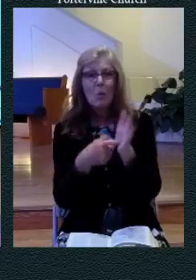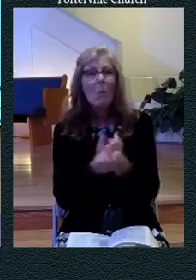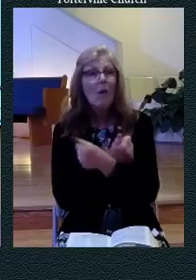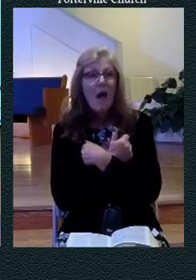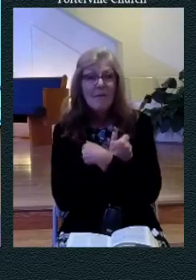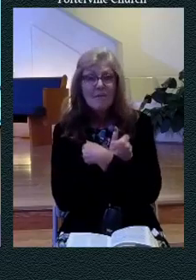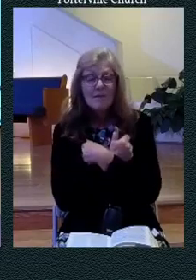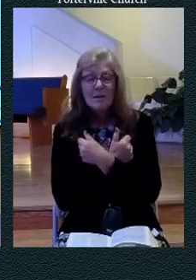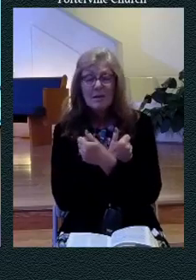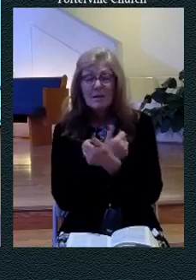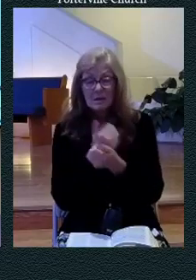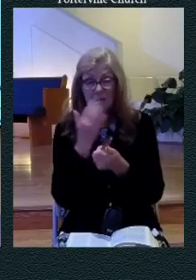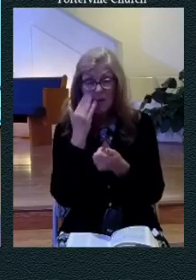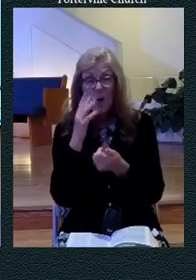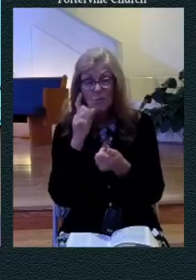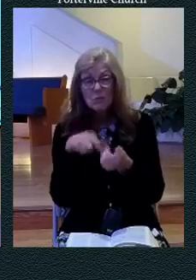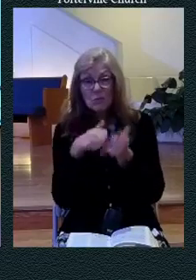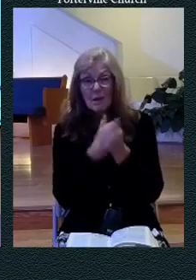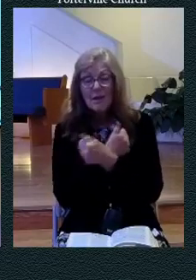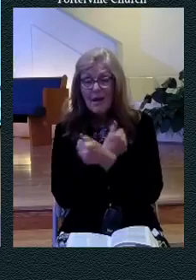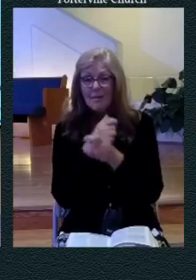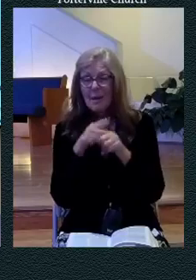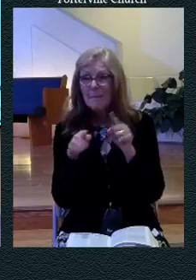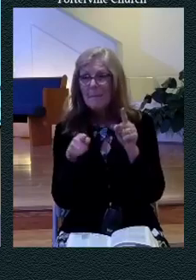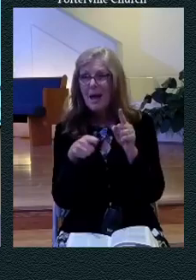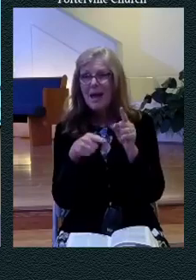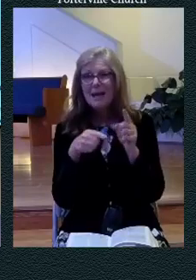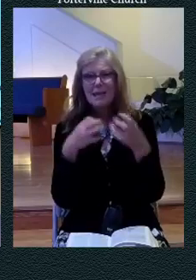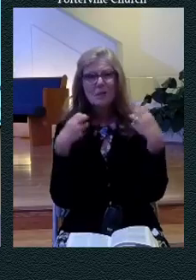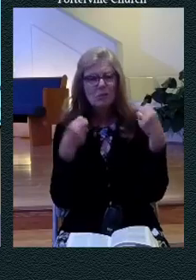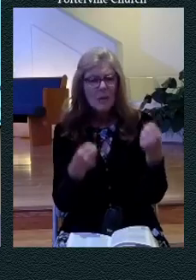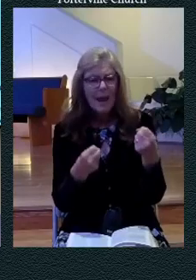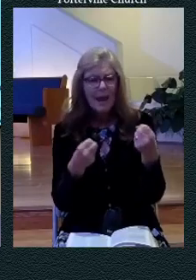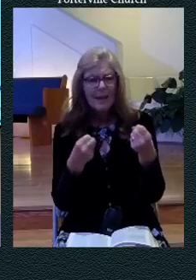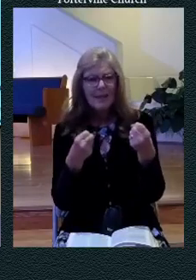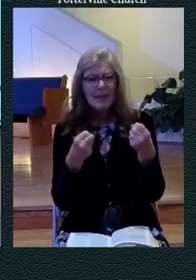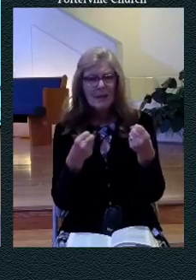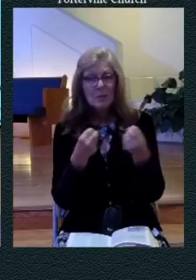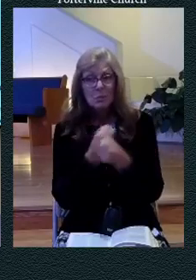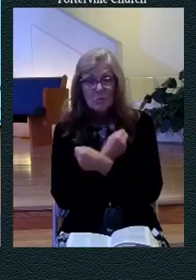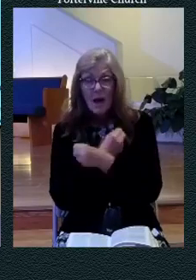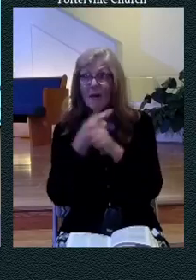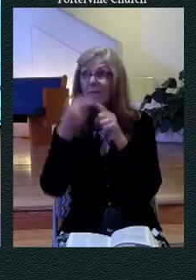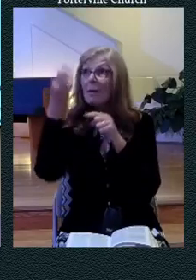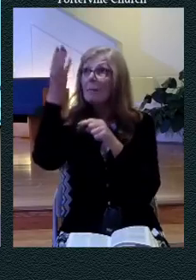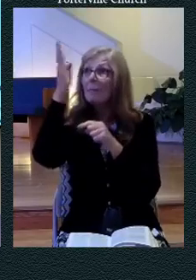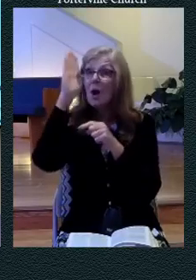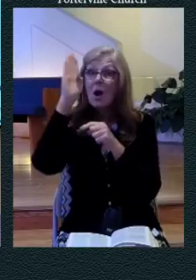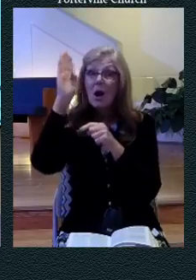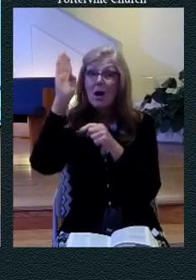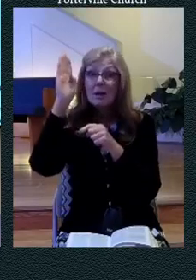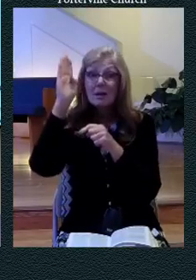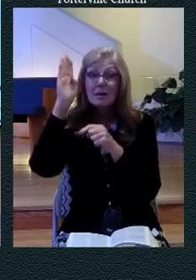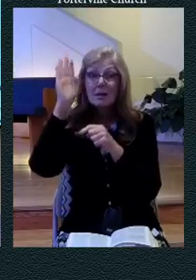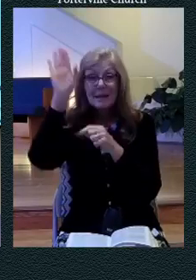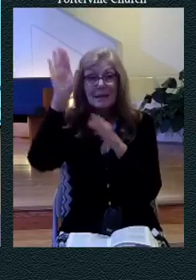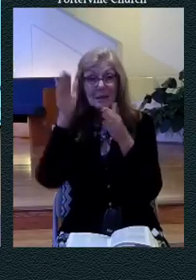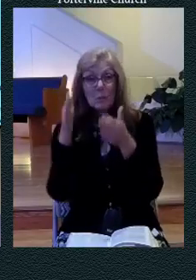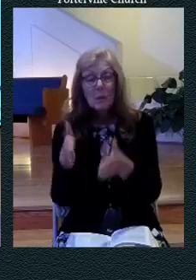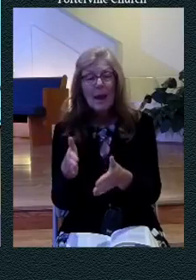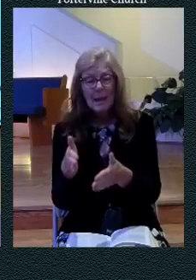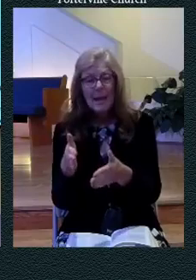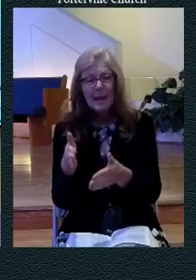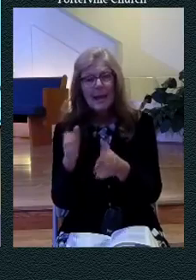love, but that strength of love and that energy of love that comes from God seems to be lacking. All of that can